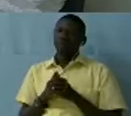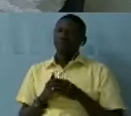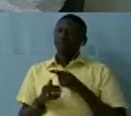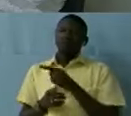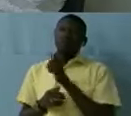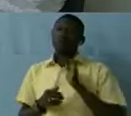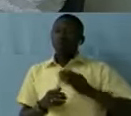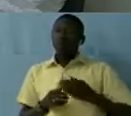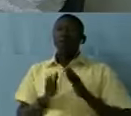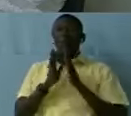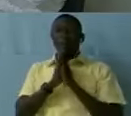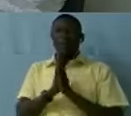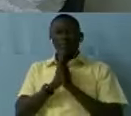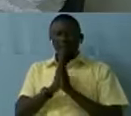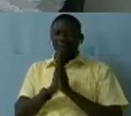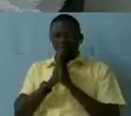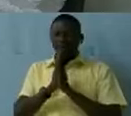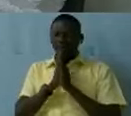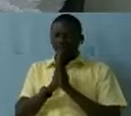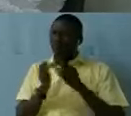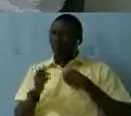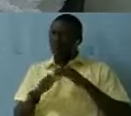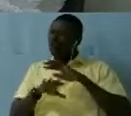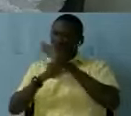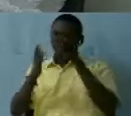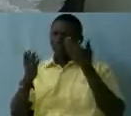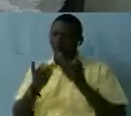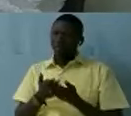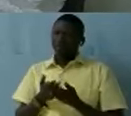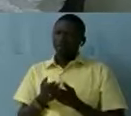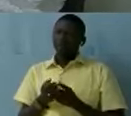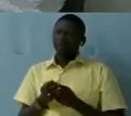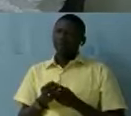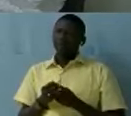She prayed for us until she completed. And